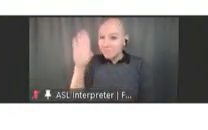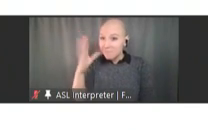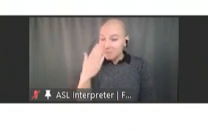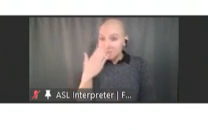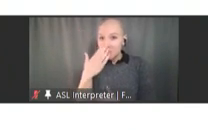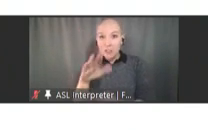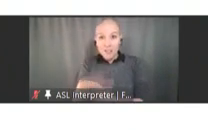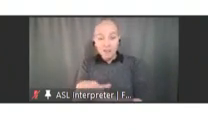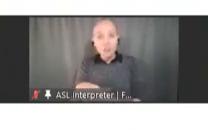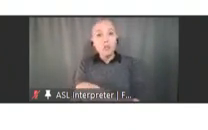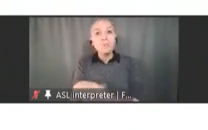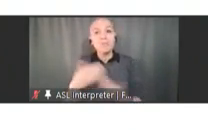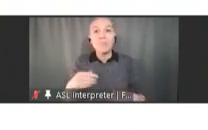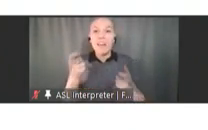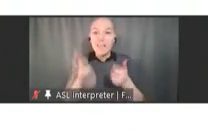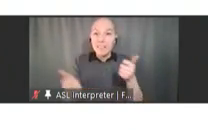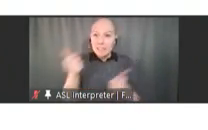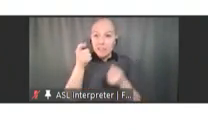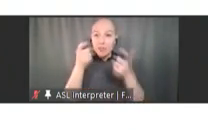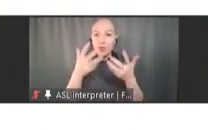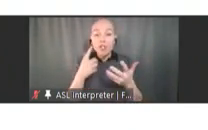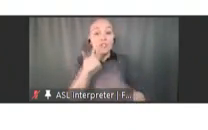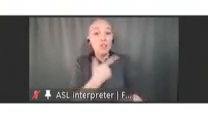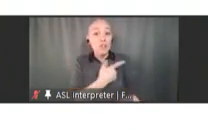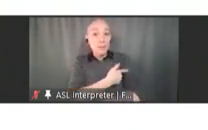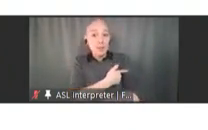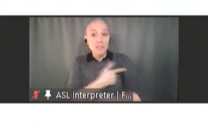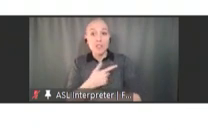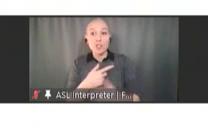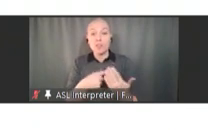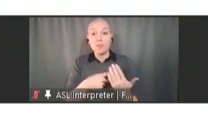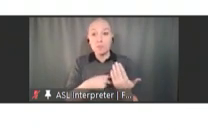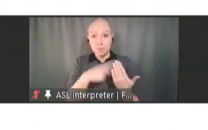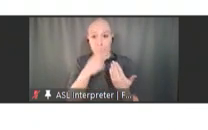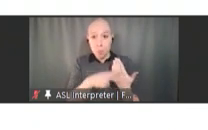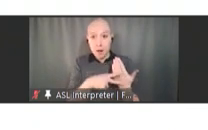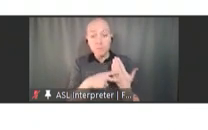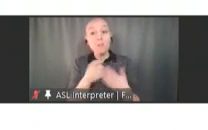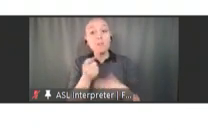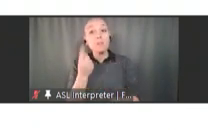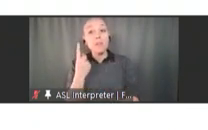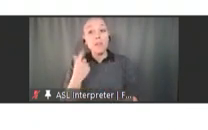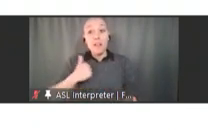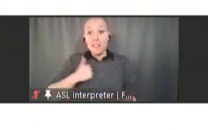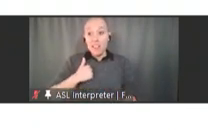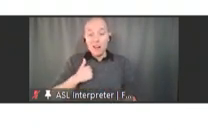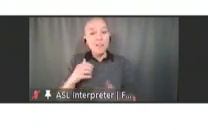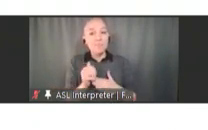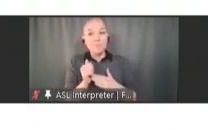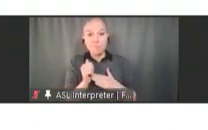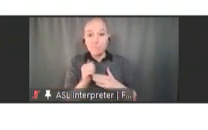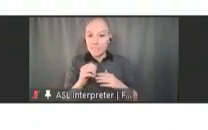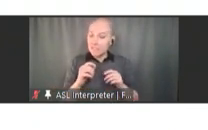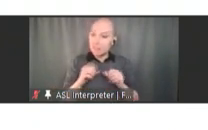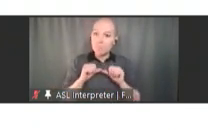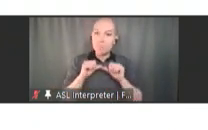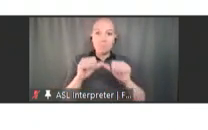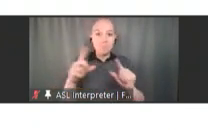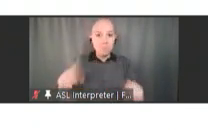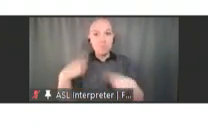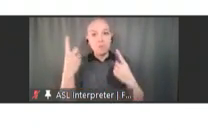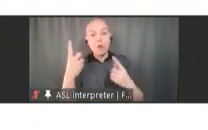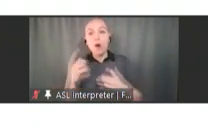Executive Director for Immunization Programs. Canada continues to be a global leader in COVID-19 vaccine coverage,